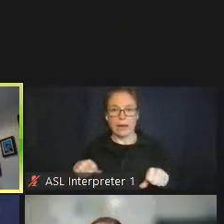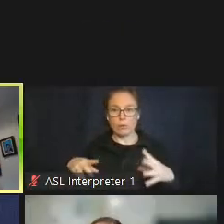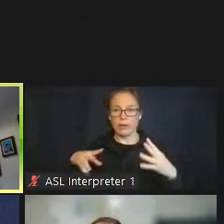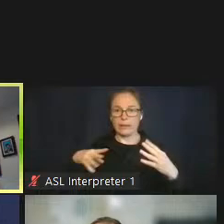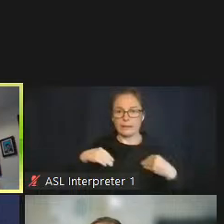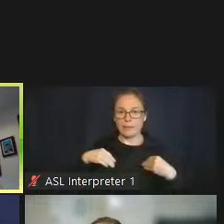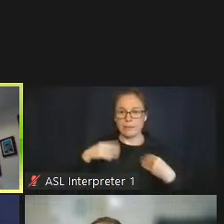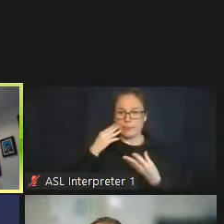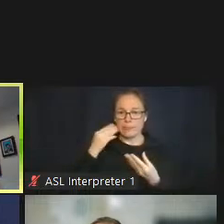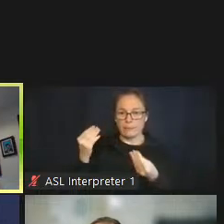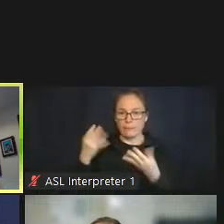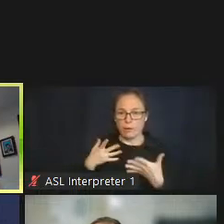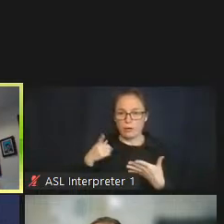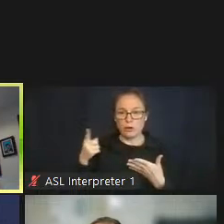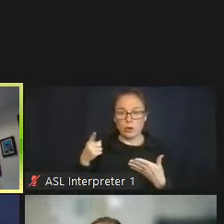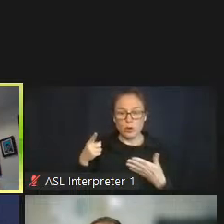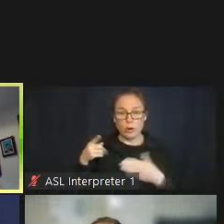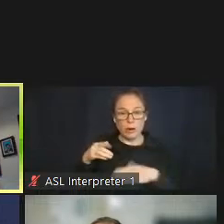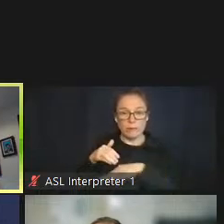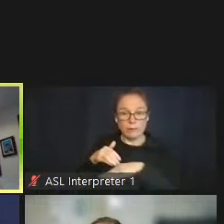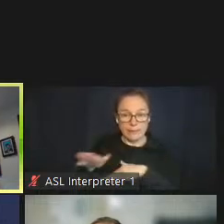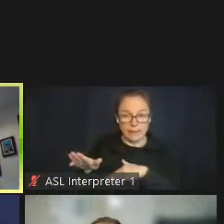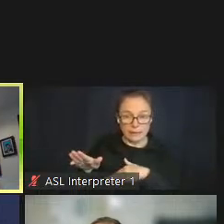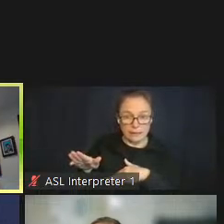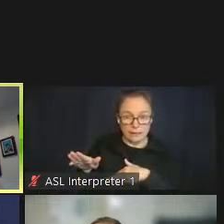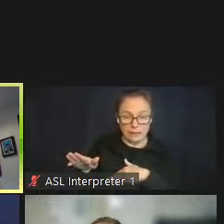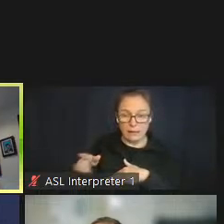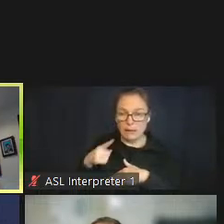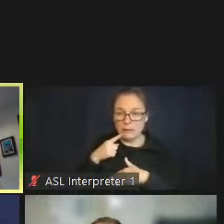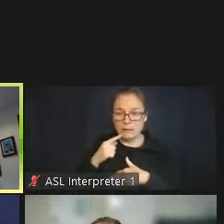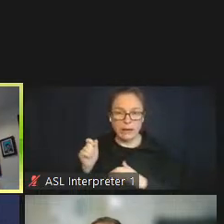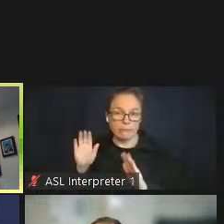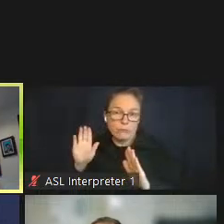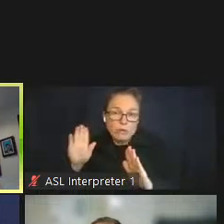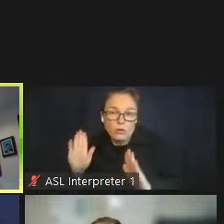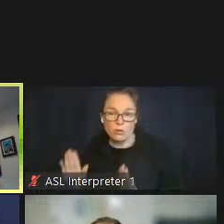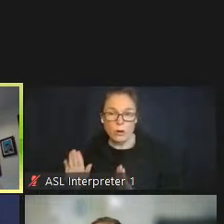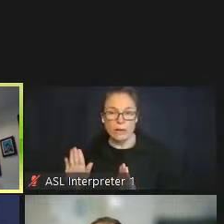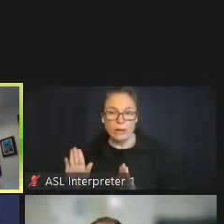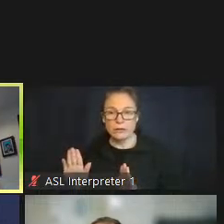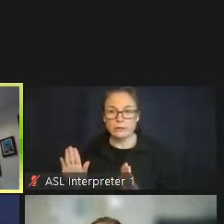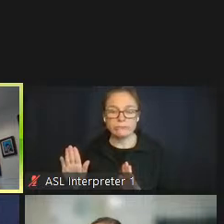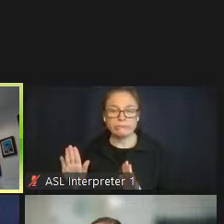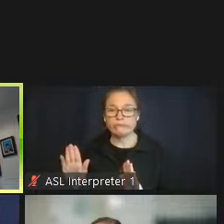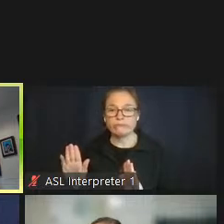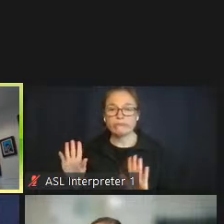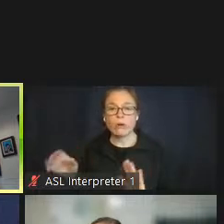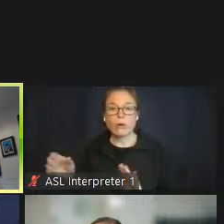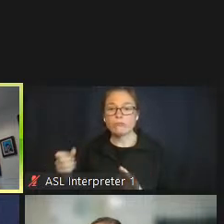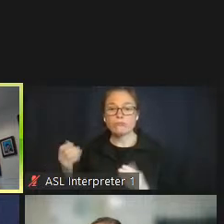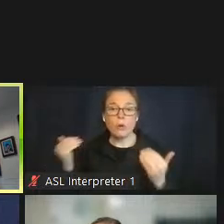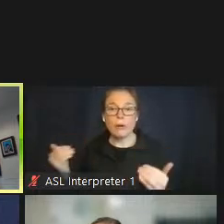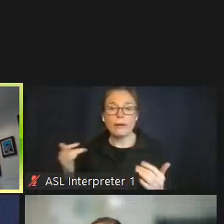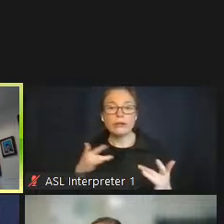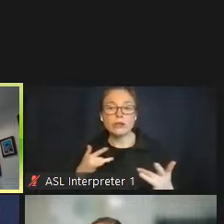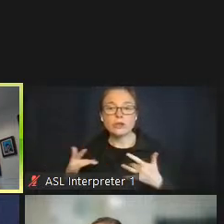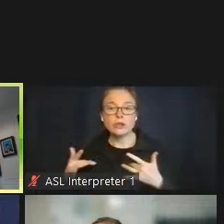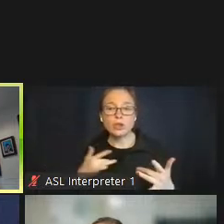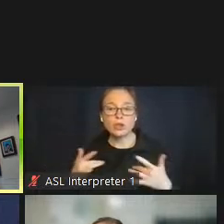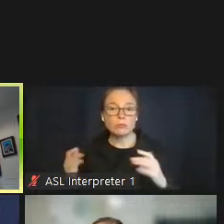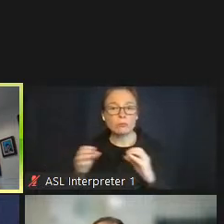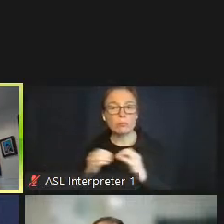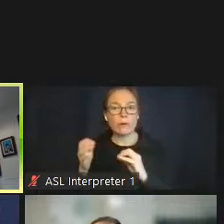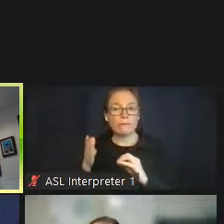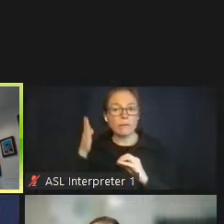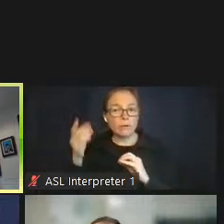information that you've submitted and said, great, let's worry about some of this in the future? Or are there any decision